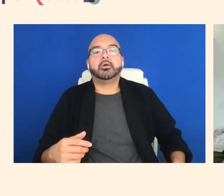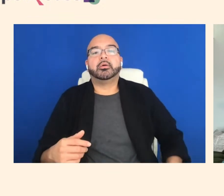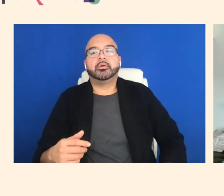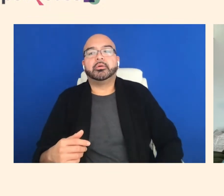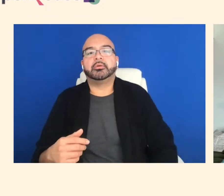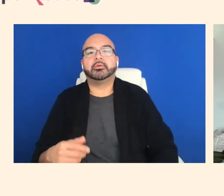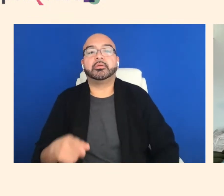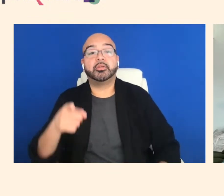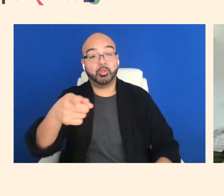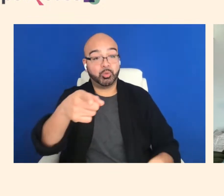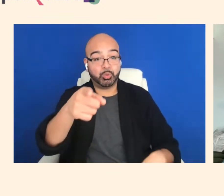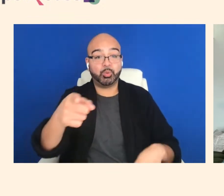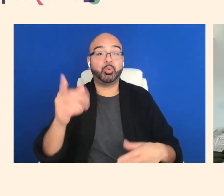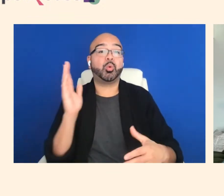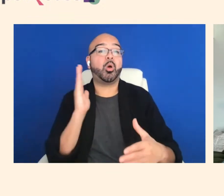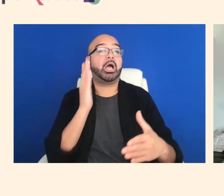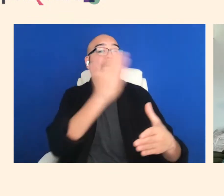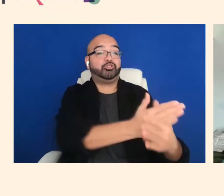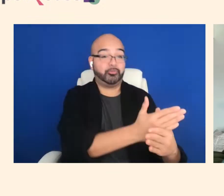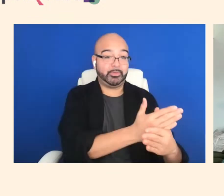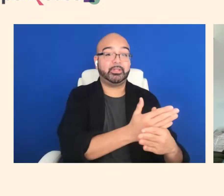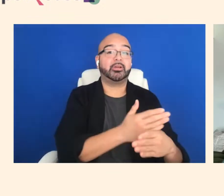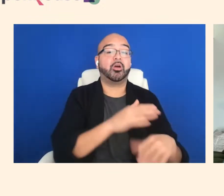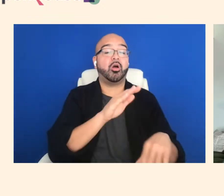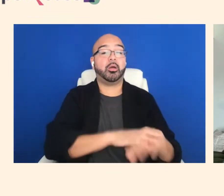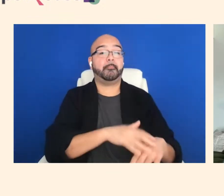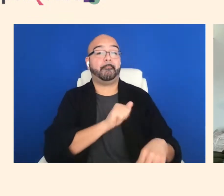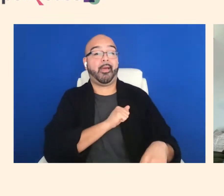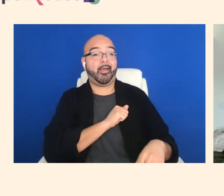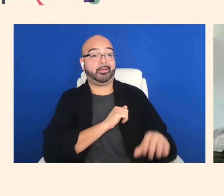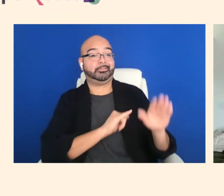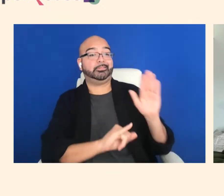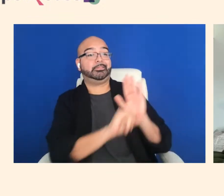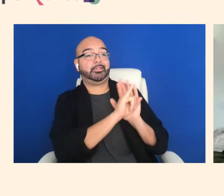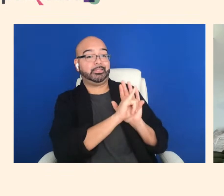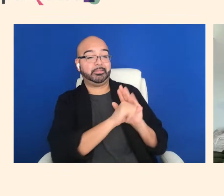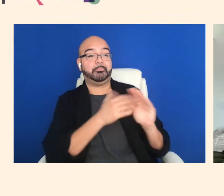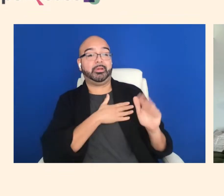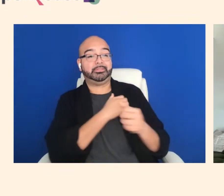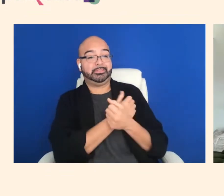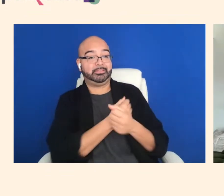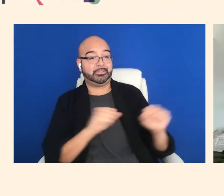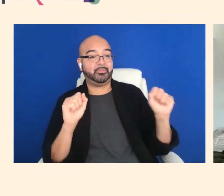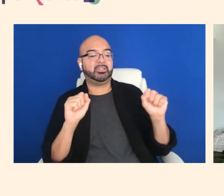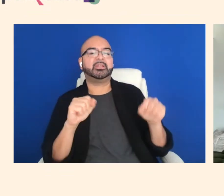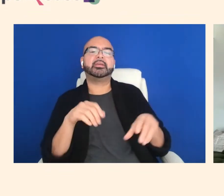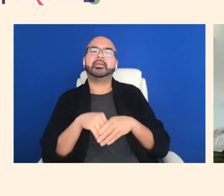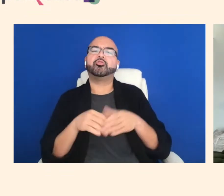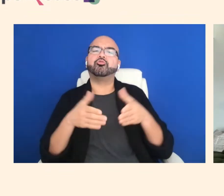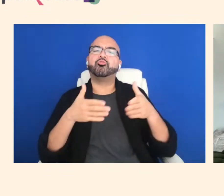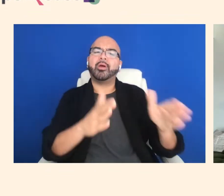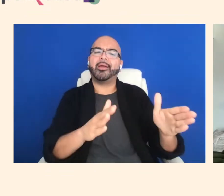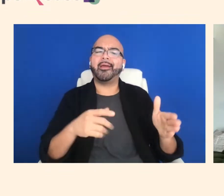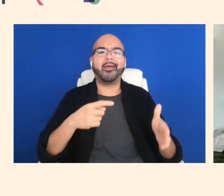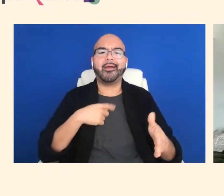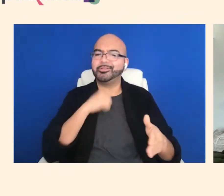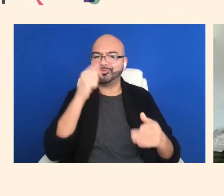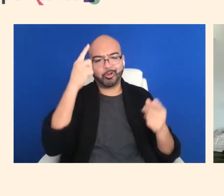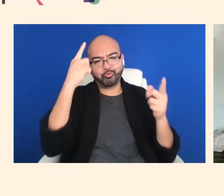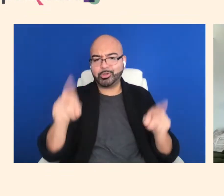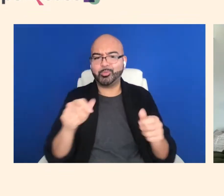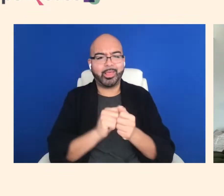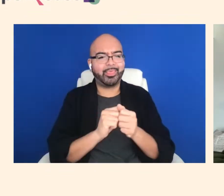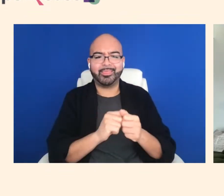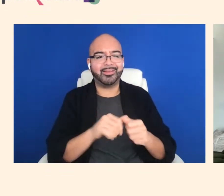intervening on my self-identity and my safety in a way that I don't agree with is